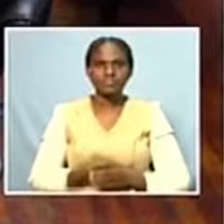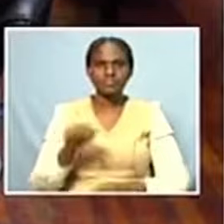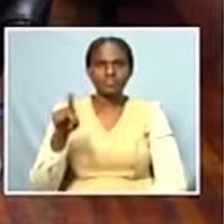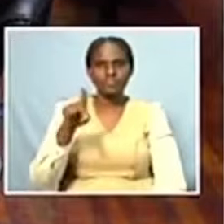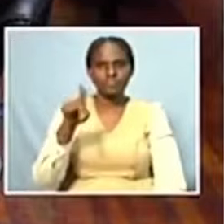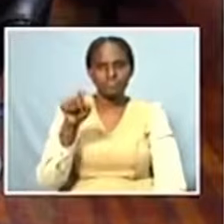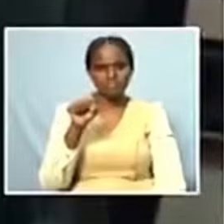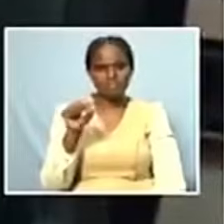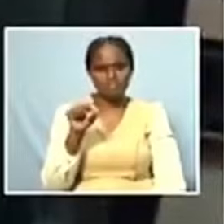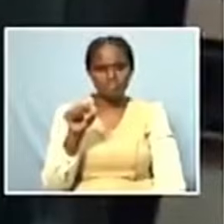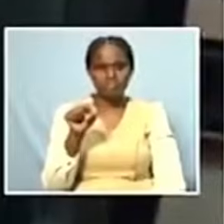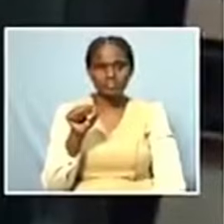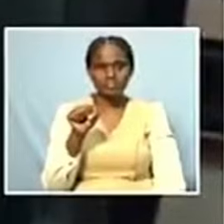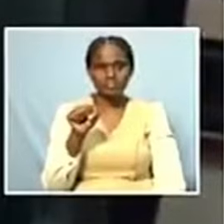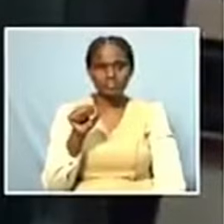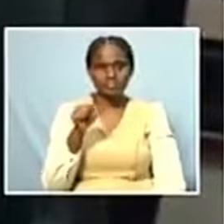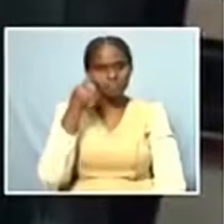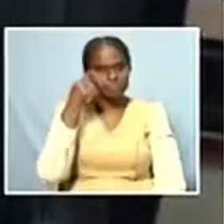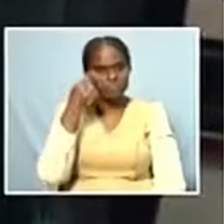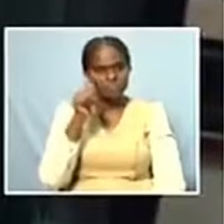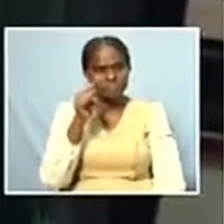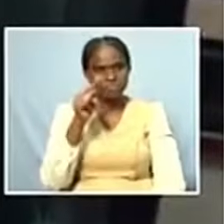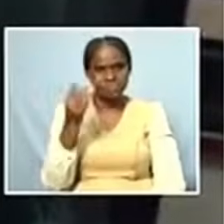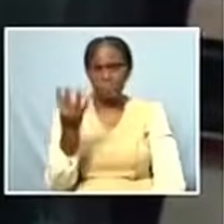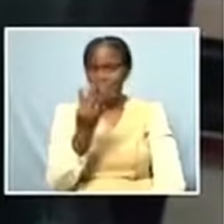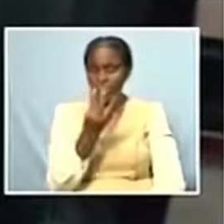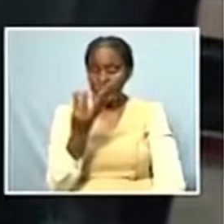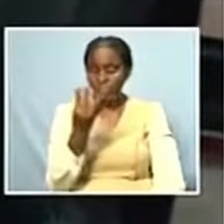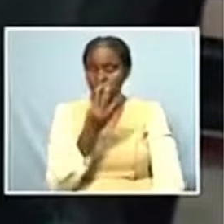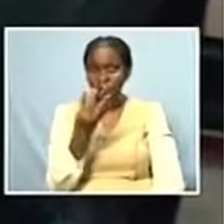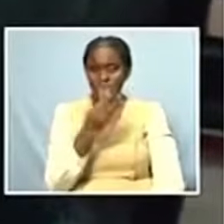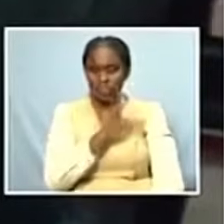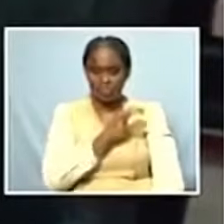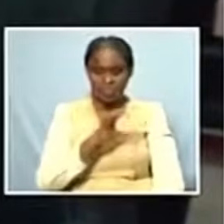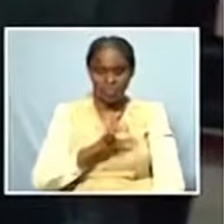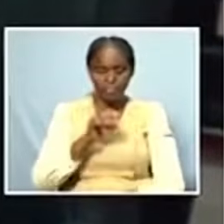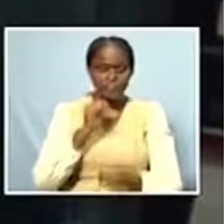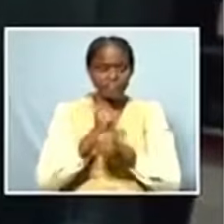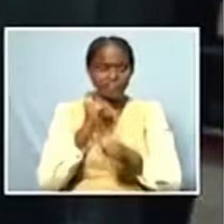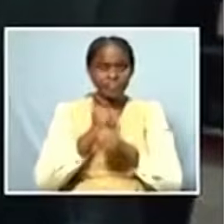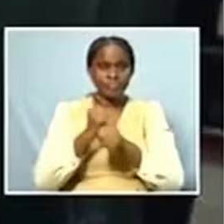PS, 4 companies, non-performers.